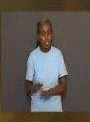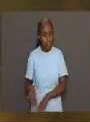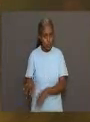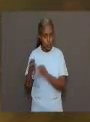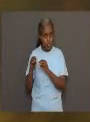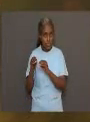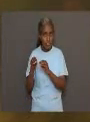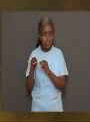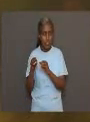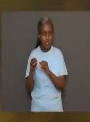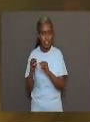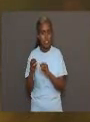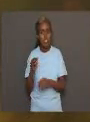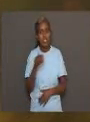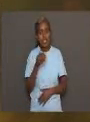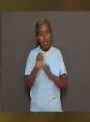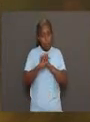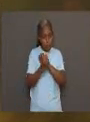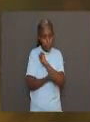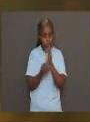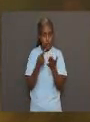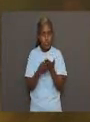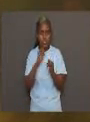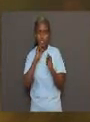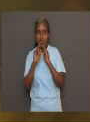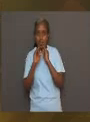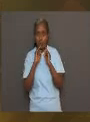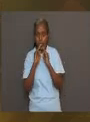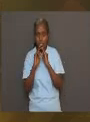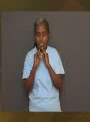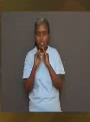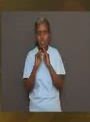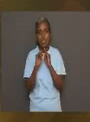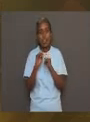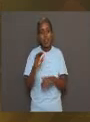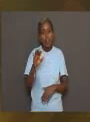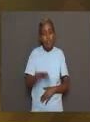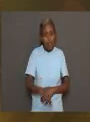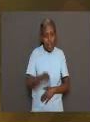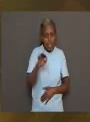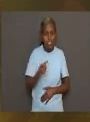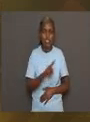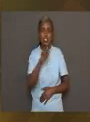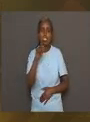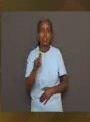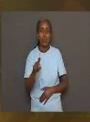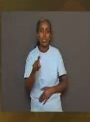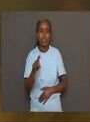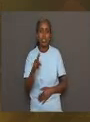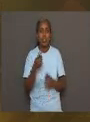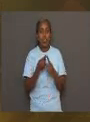Students, based on this information, find the equations for the